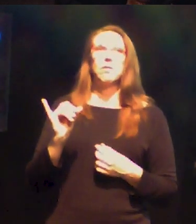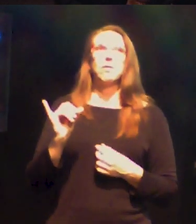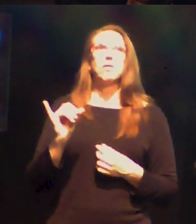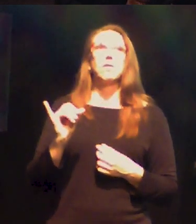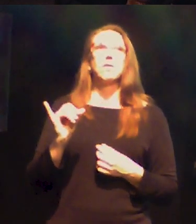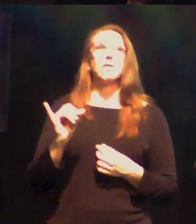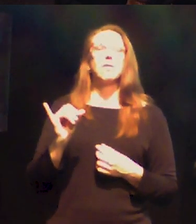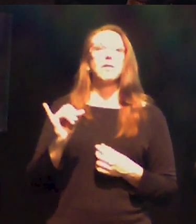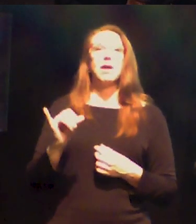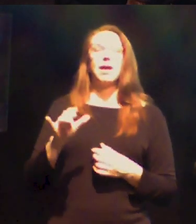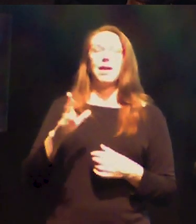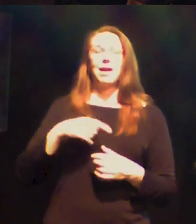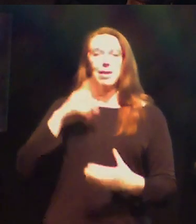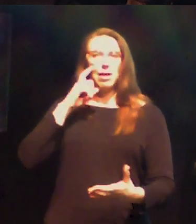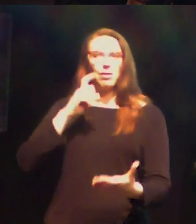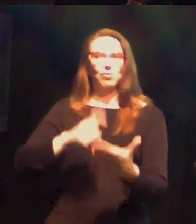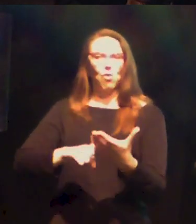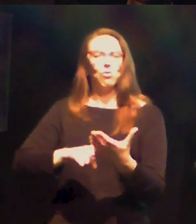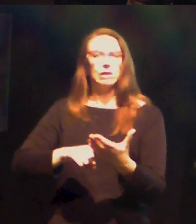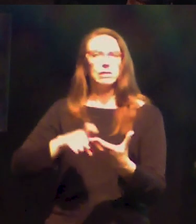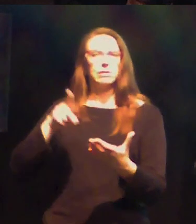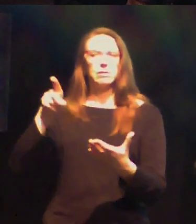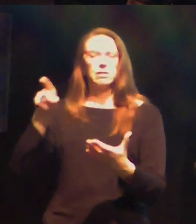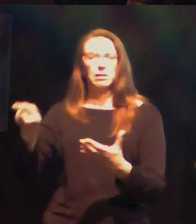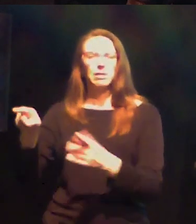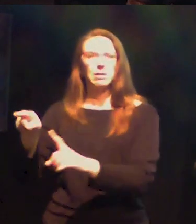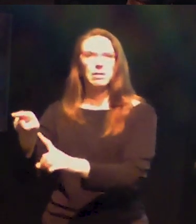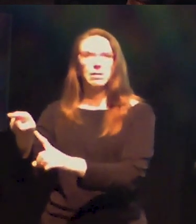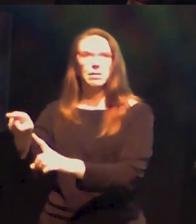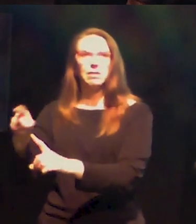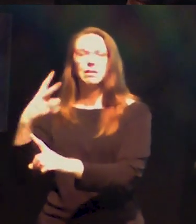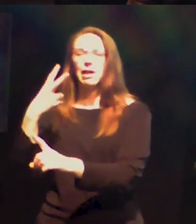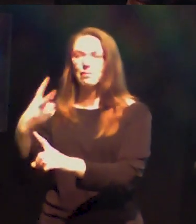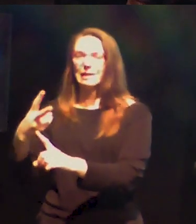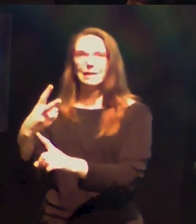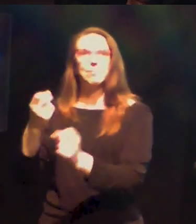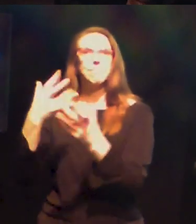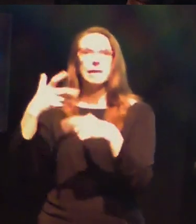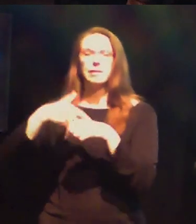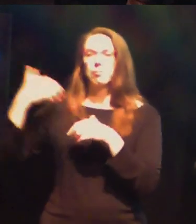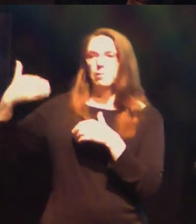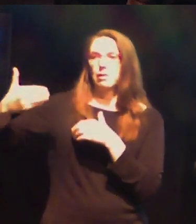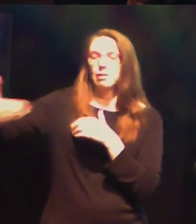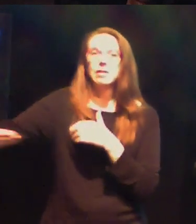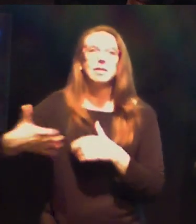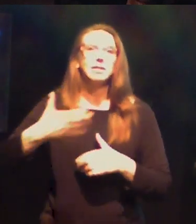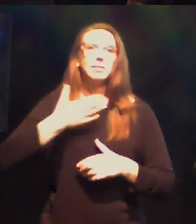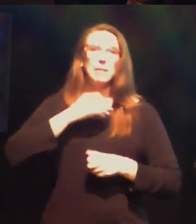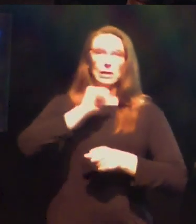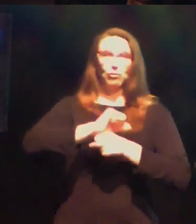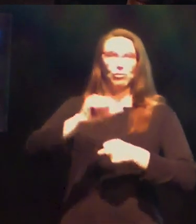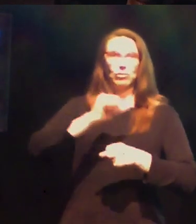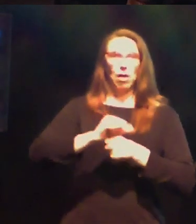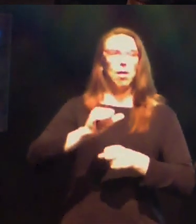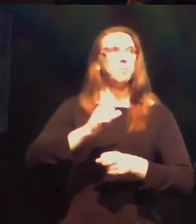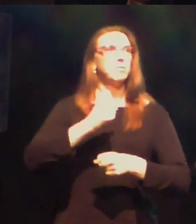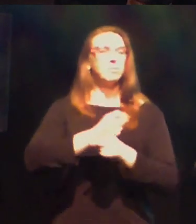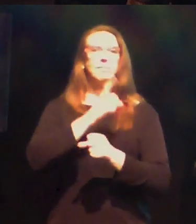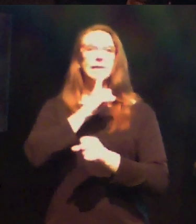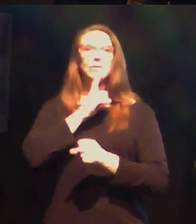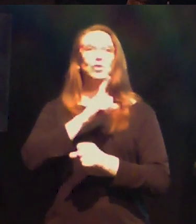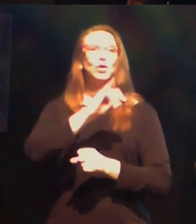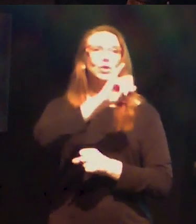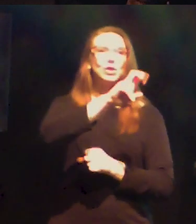most dramatically for the first time, but I've seen it in many events since, that my job was to make sure that the